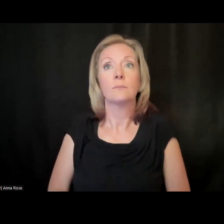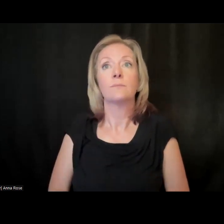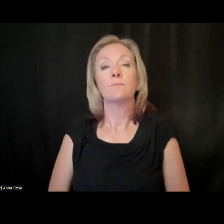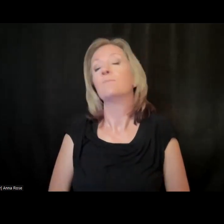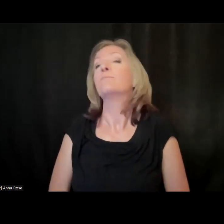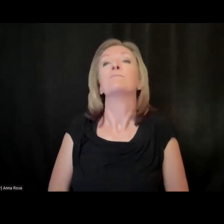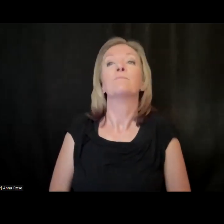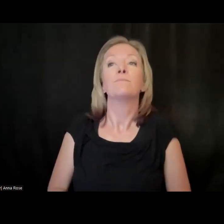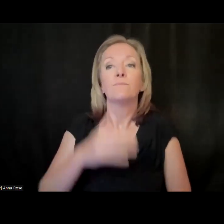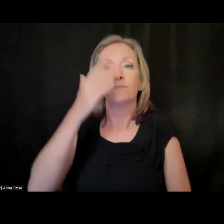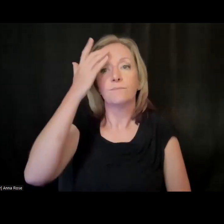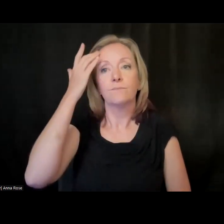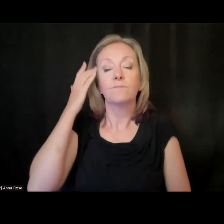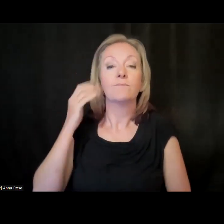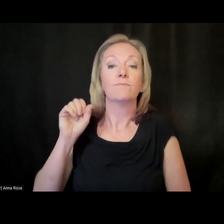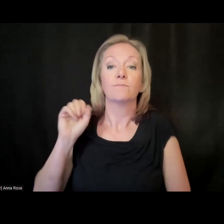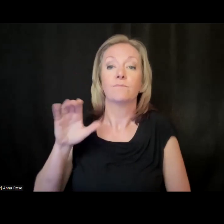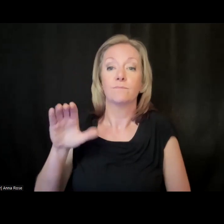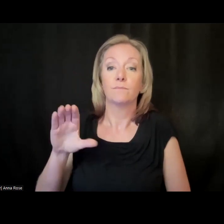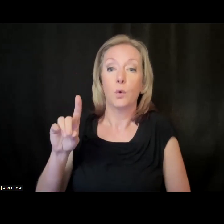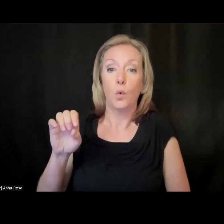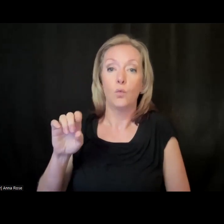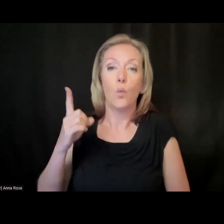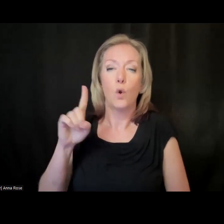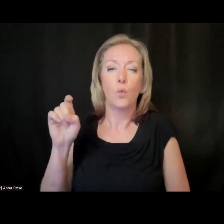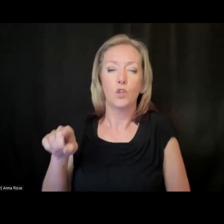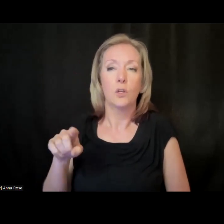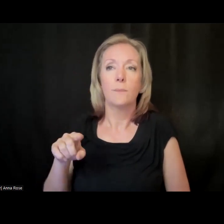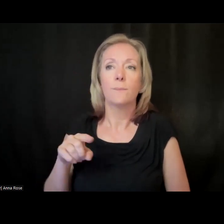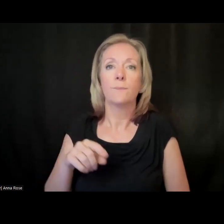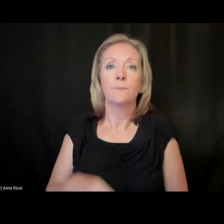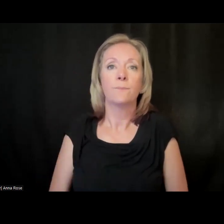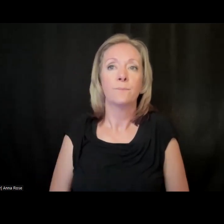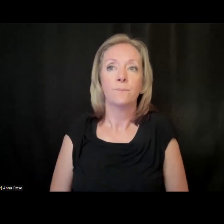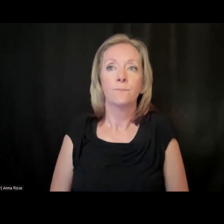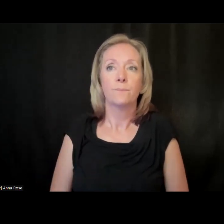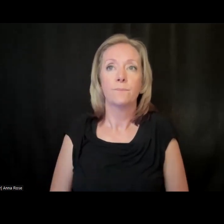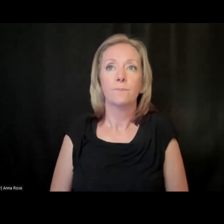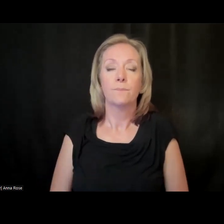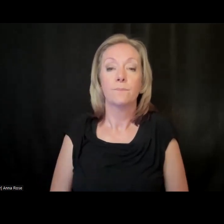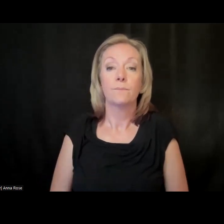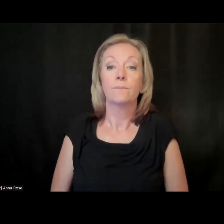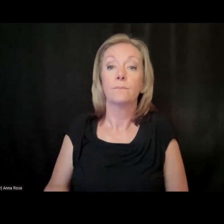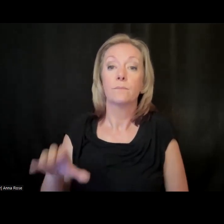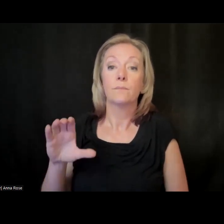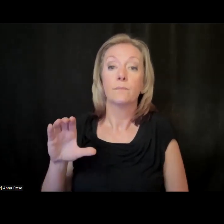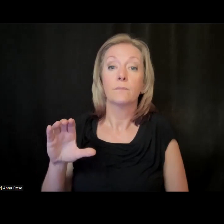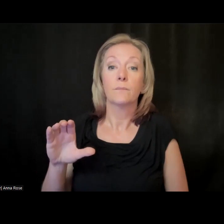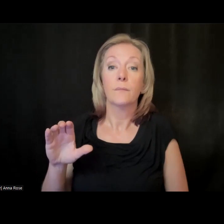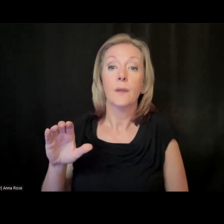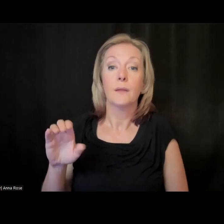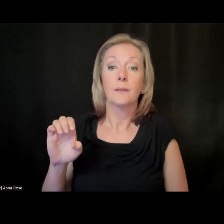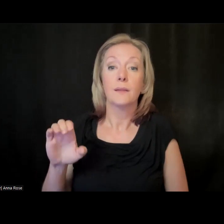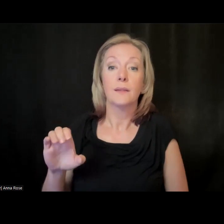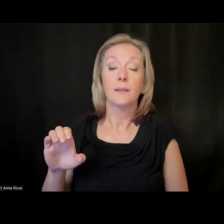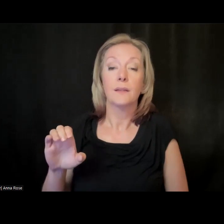Thank you, Tanny. And I'm going to give the code, and then there is one question. Oh, okay. Okay, the ACVREP code, and you're going